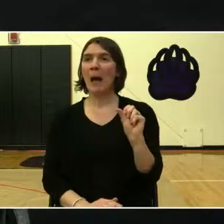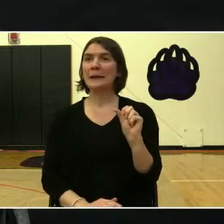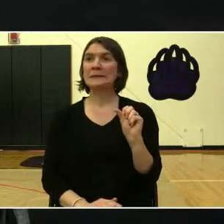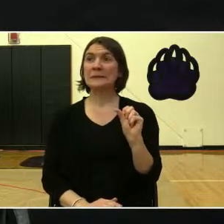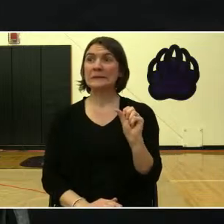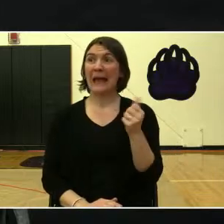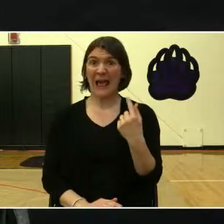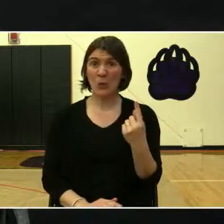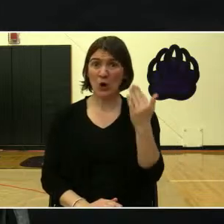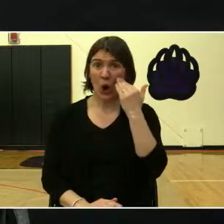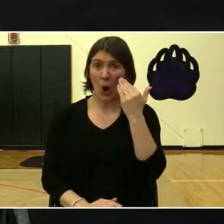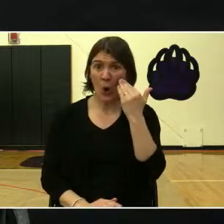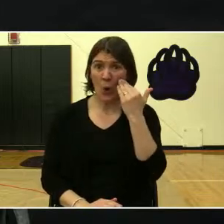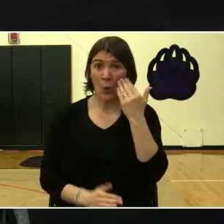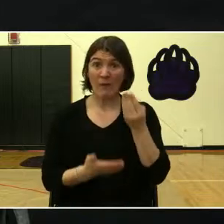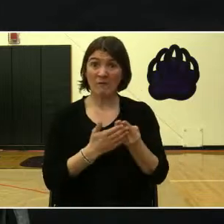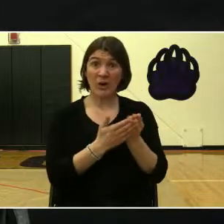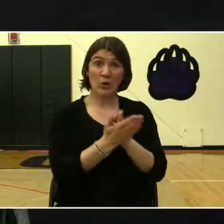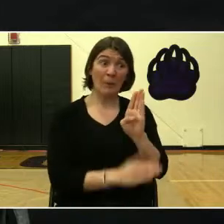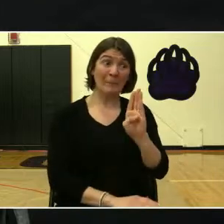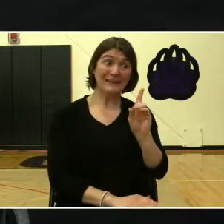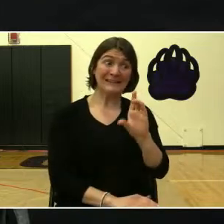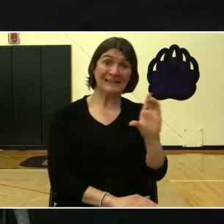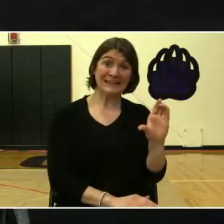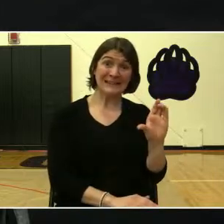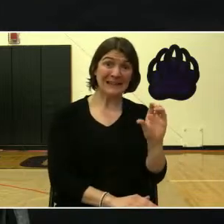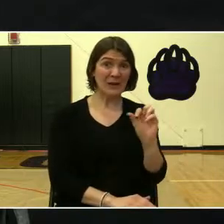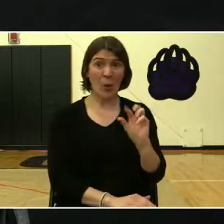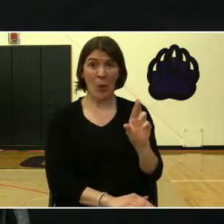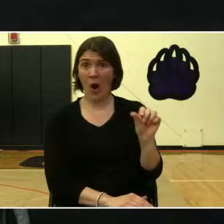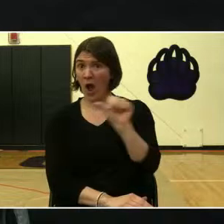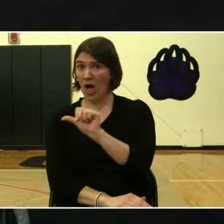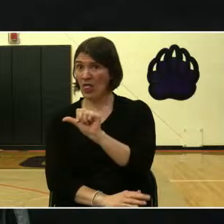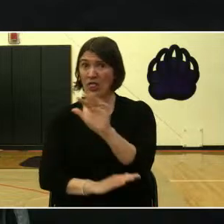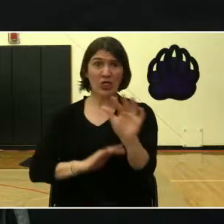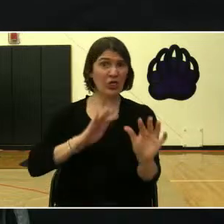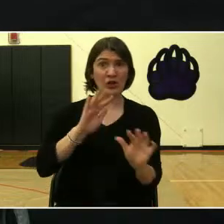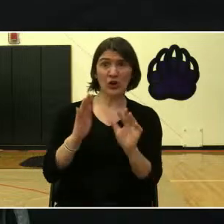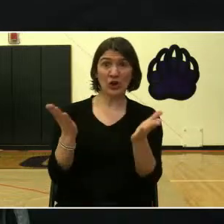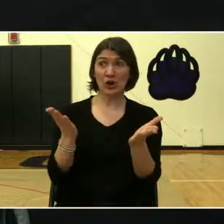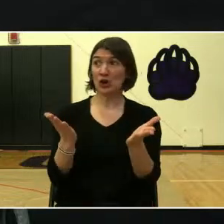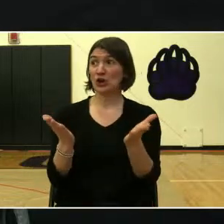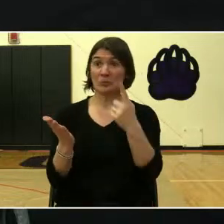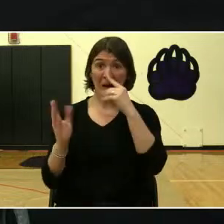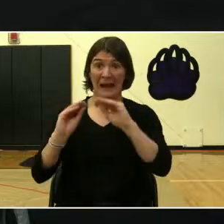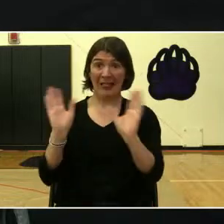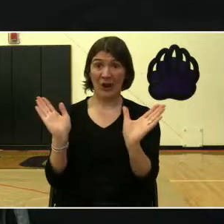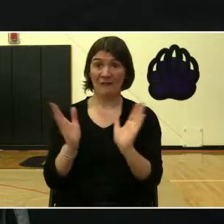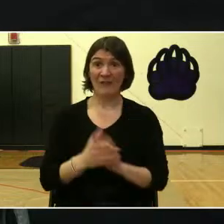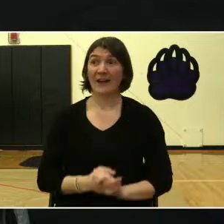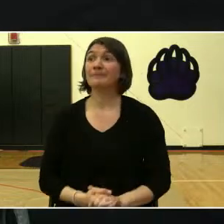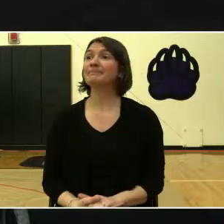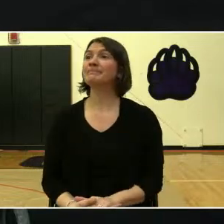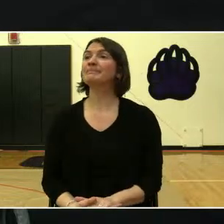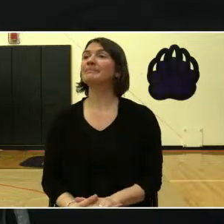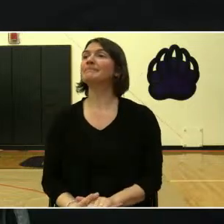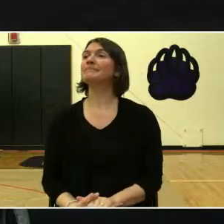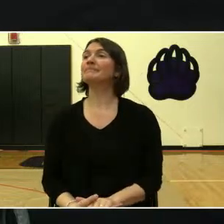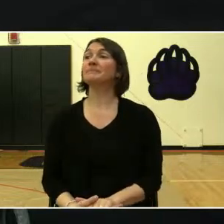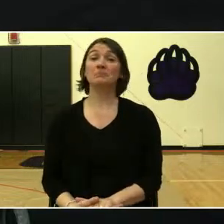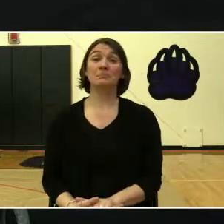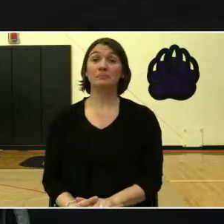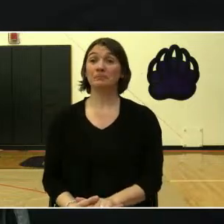Microbus whether it's being funded by bdcc and other funding that's the nature of the